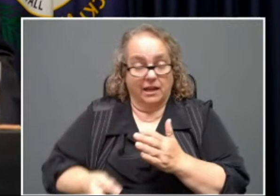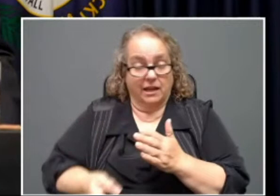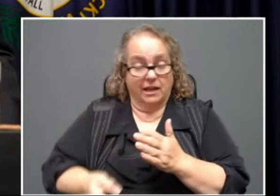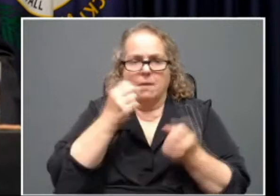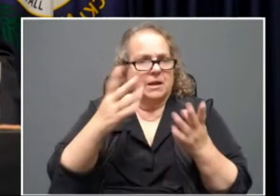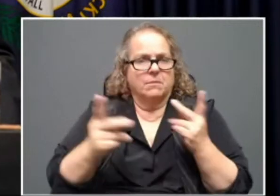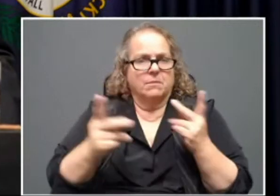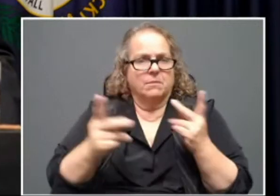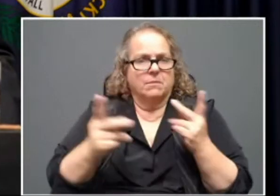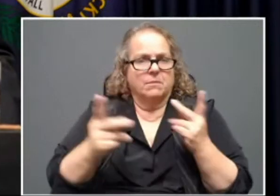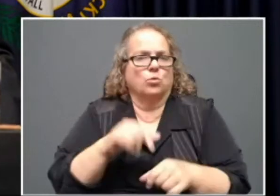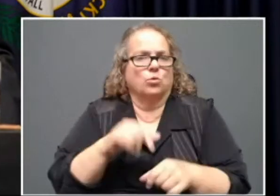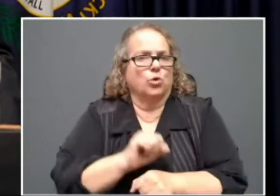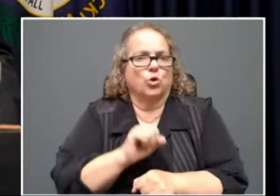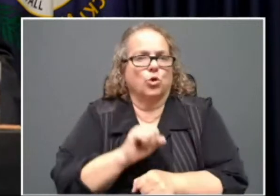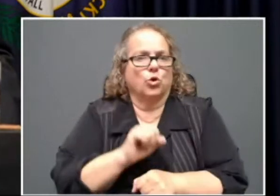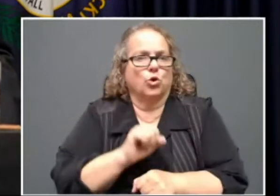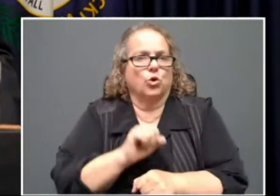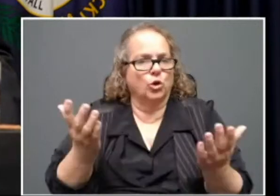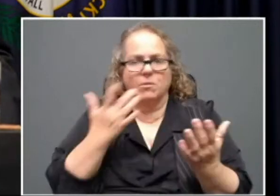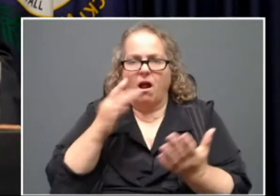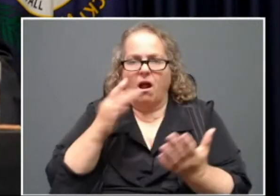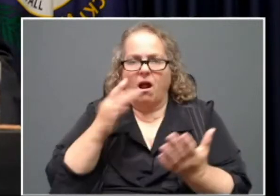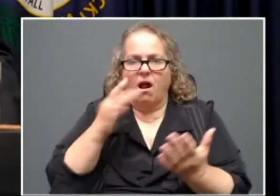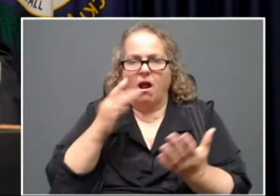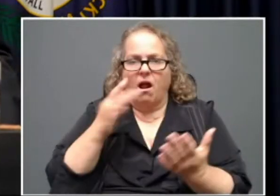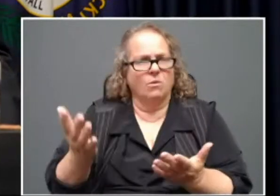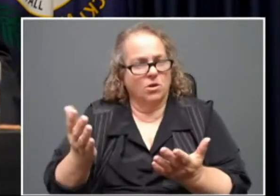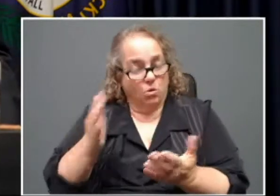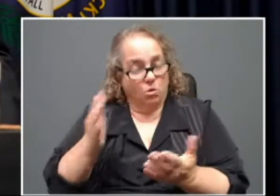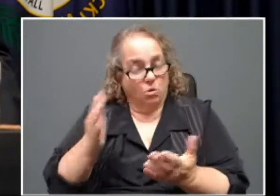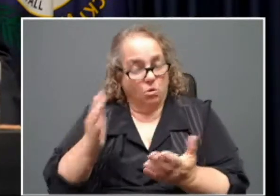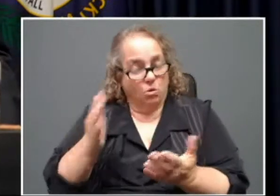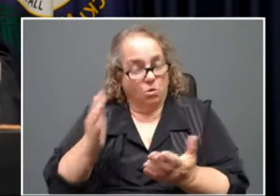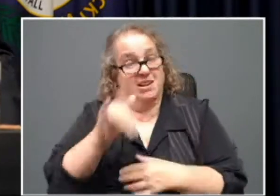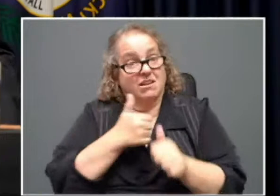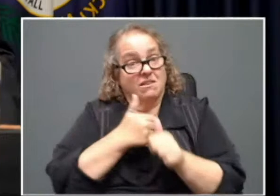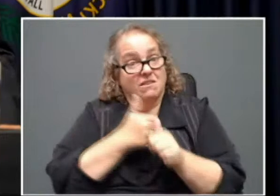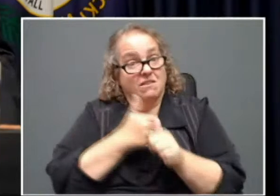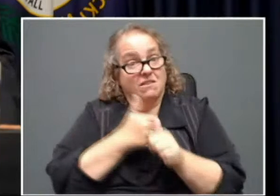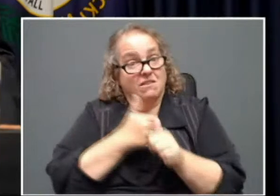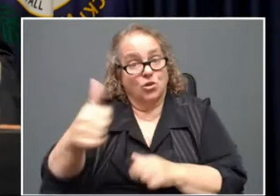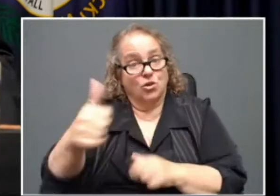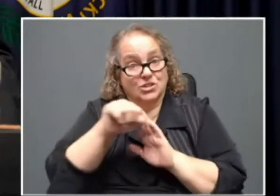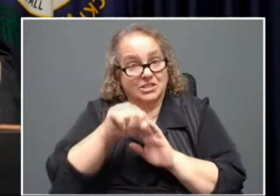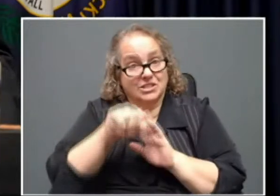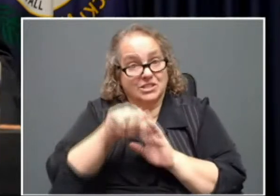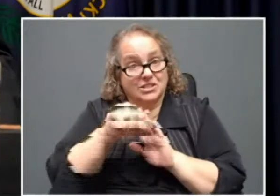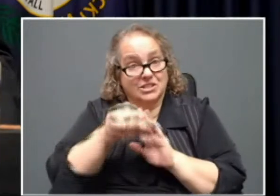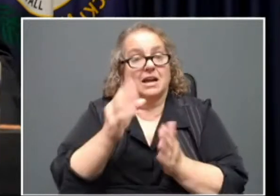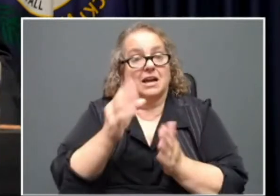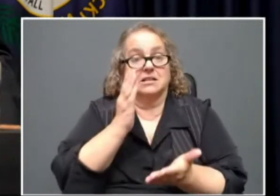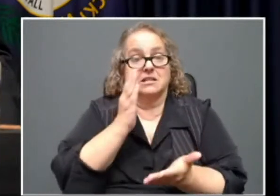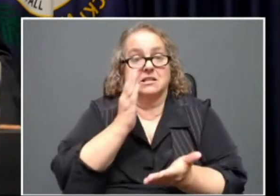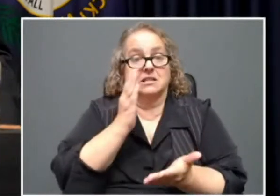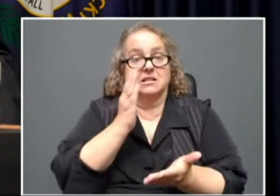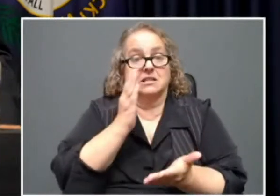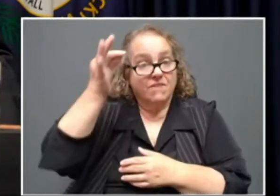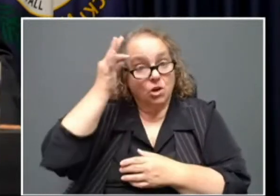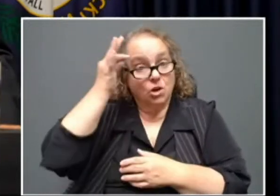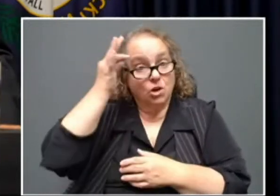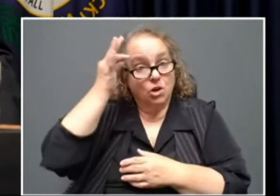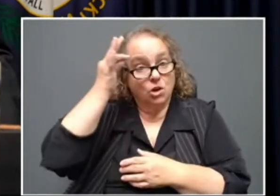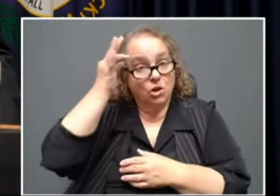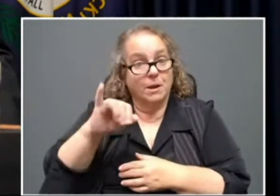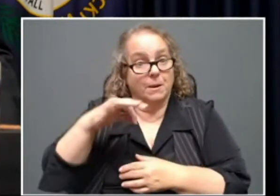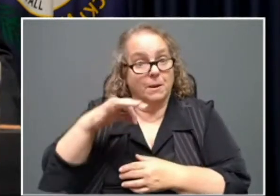to return to work. So with that, will Kentucky follow other states and opt out of the federal unemployment benefits that provide